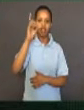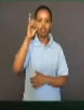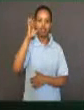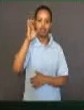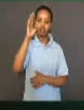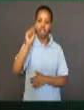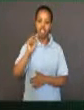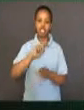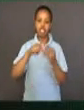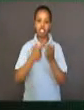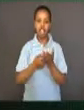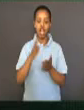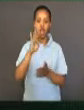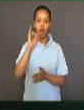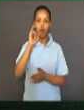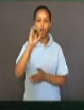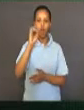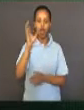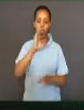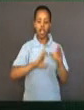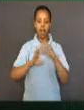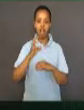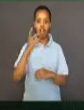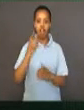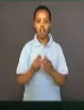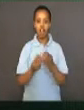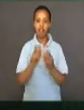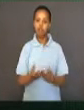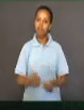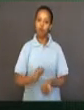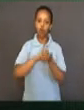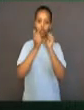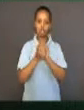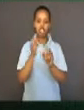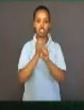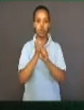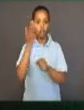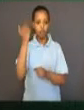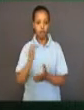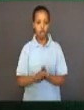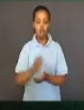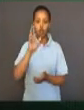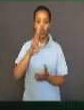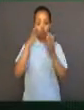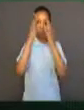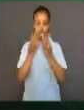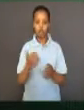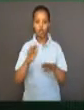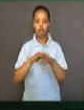of biochemical evolution. They had three conclusions.